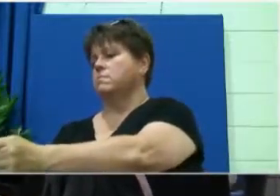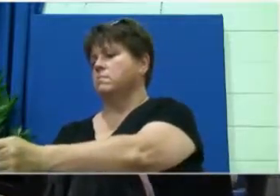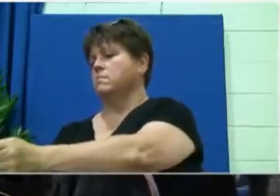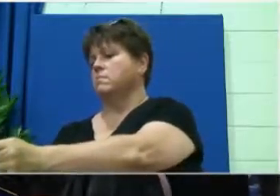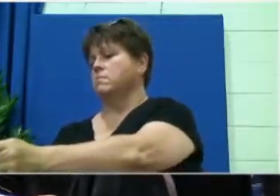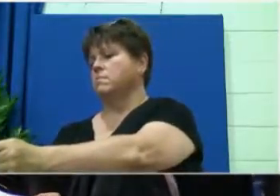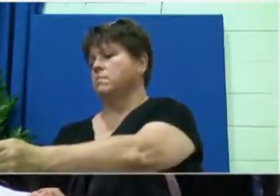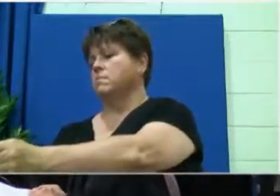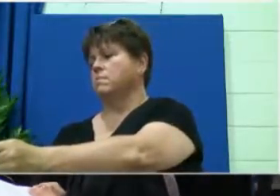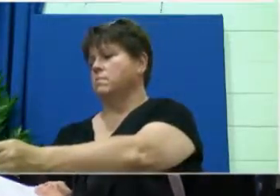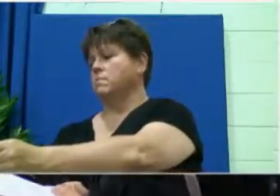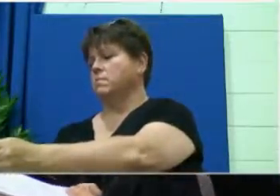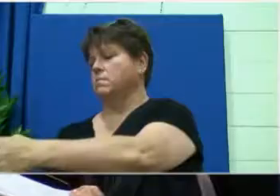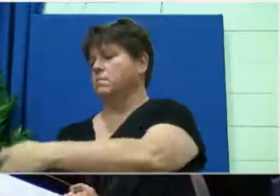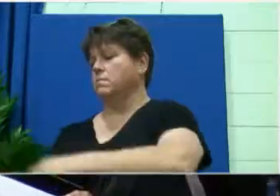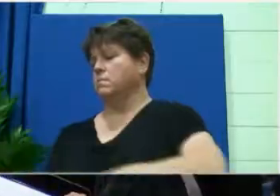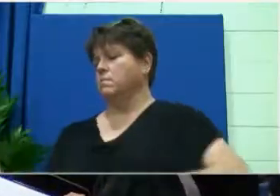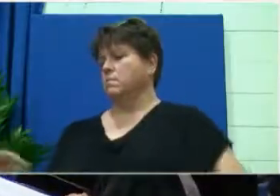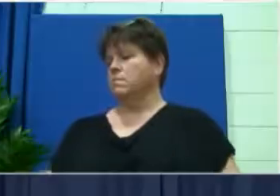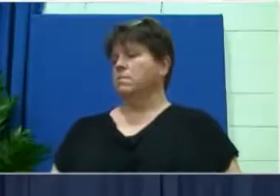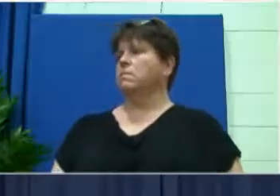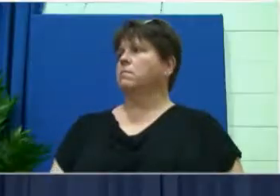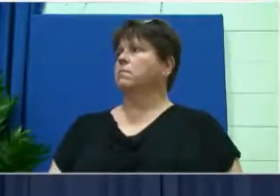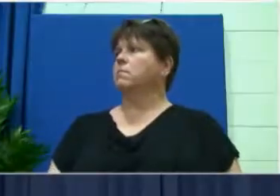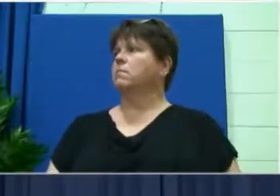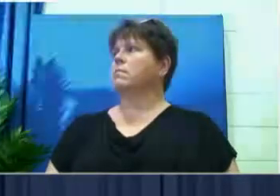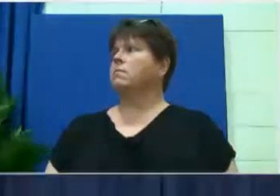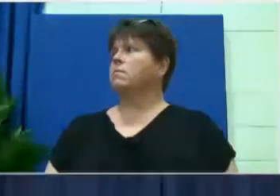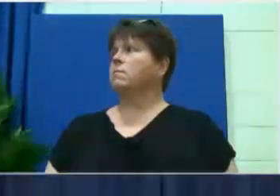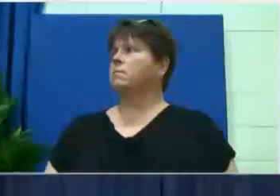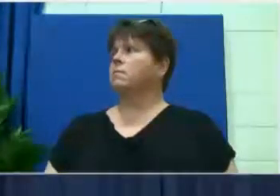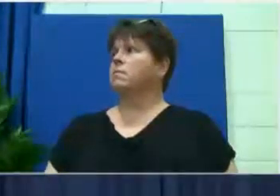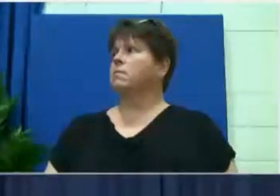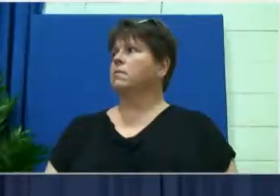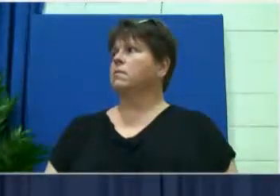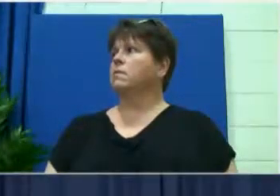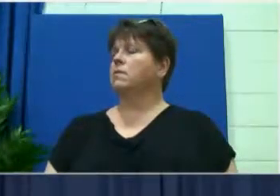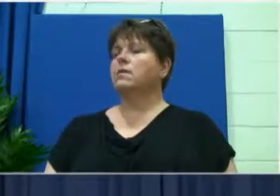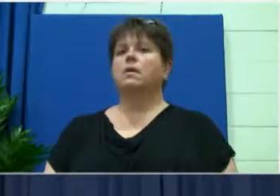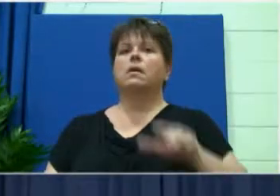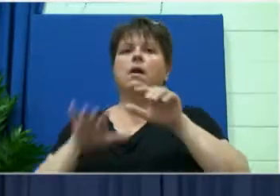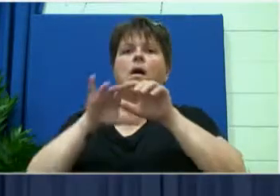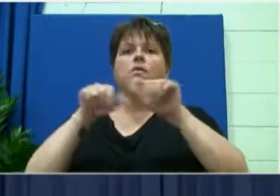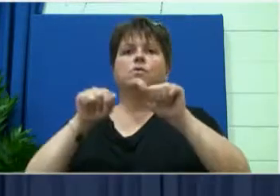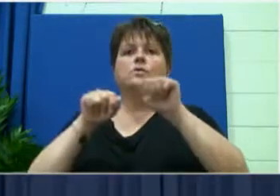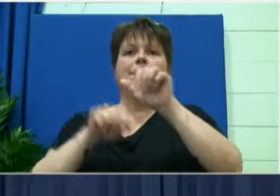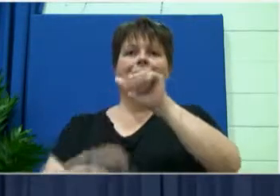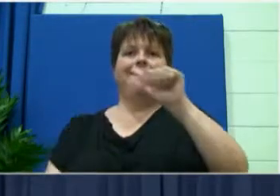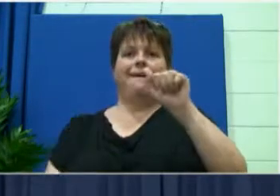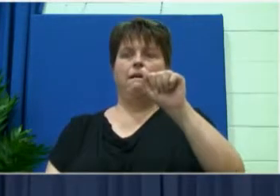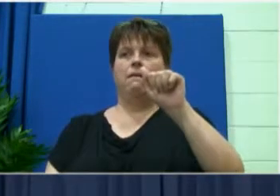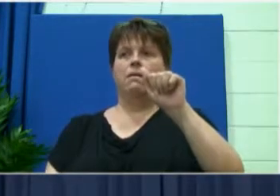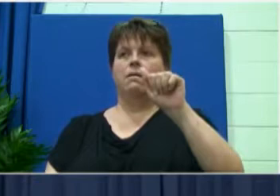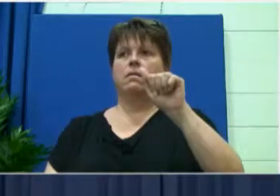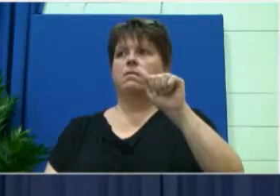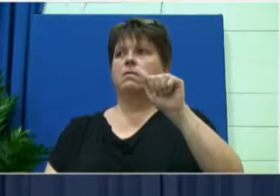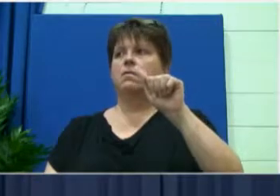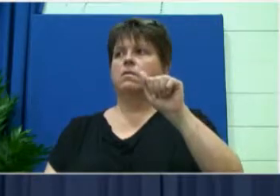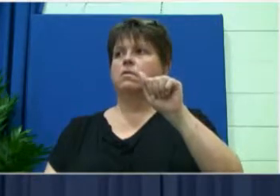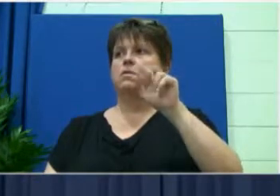Ronnie Beeman, Jr. of Calumet City is graduating with an Associate of Arts degree. He